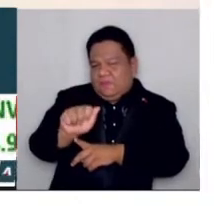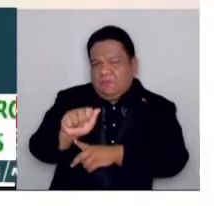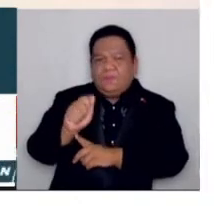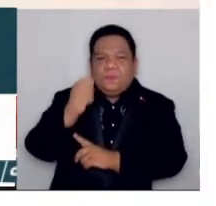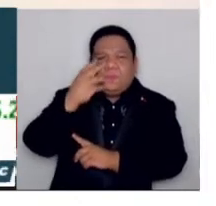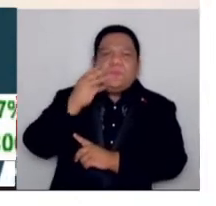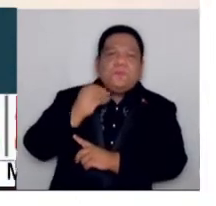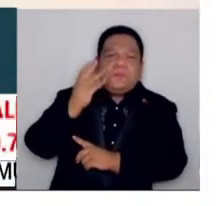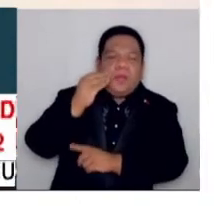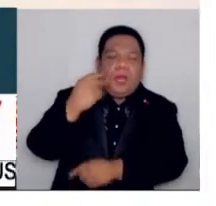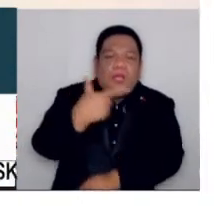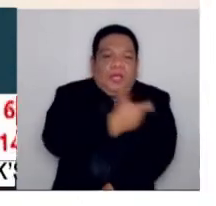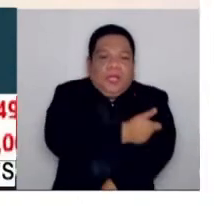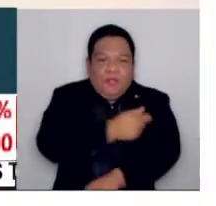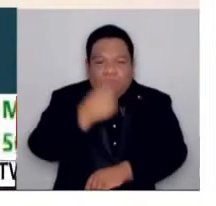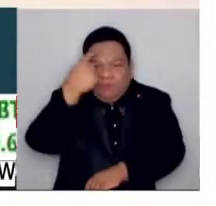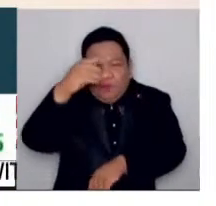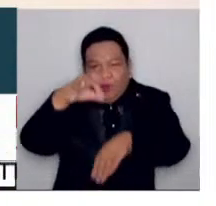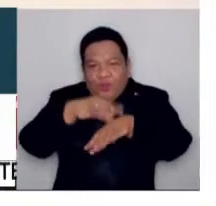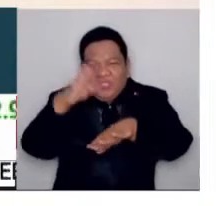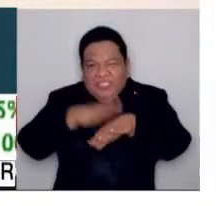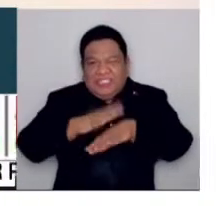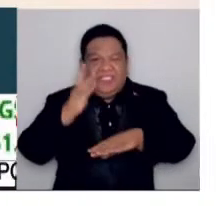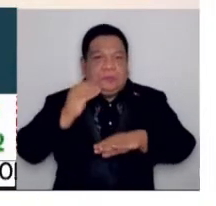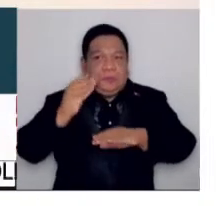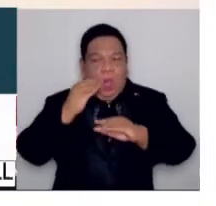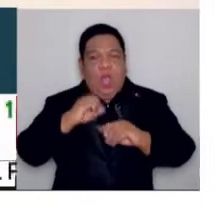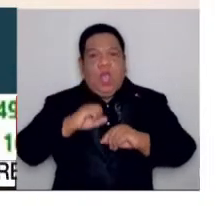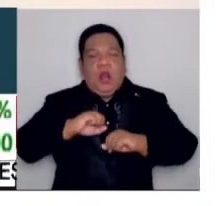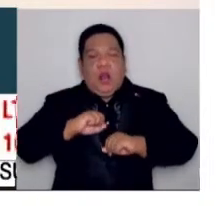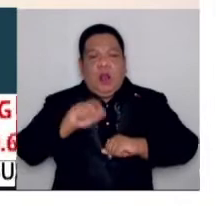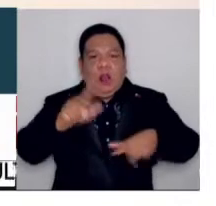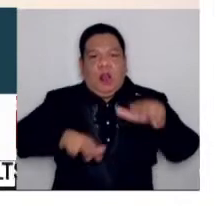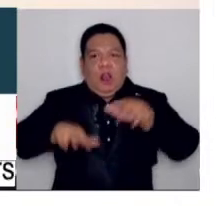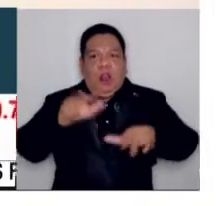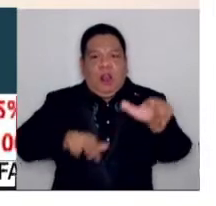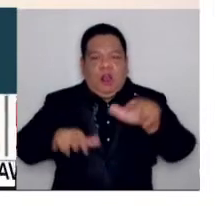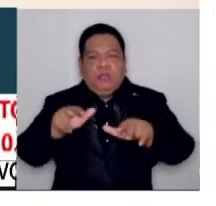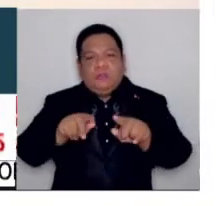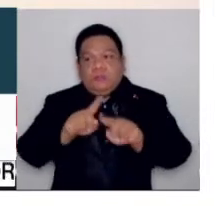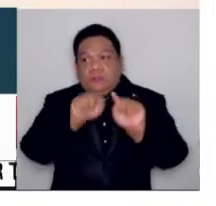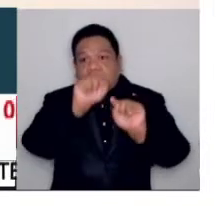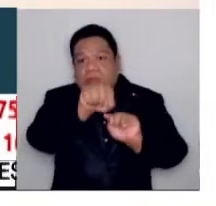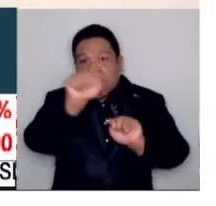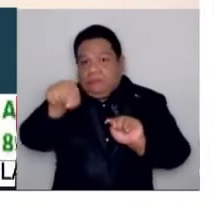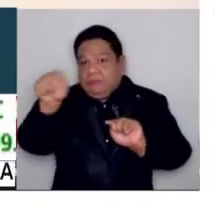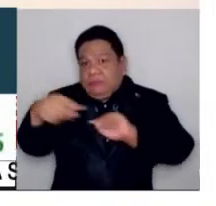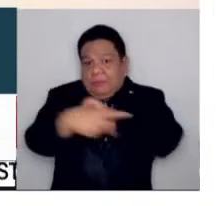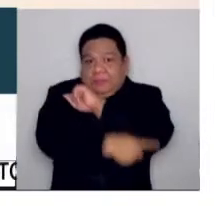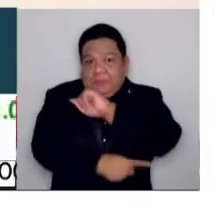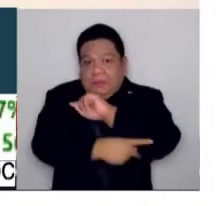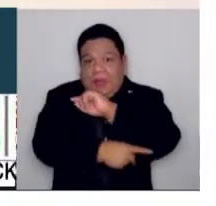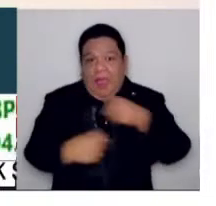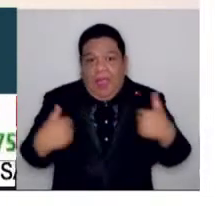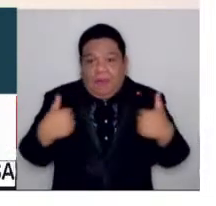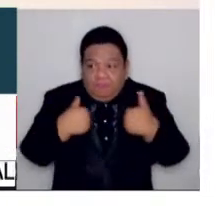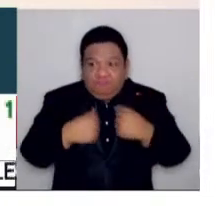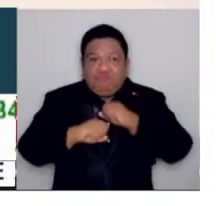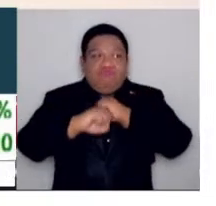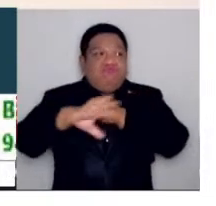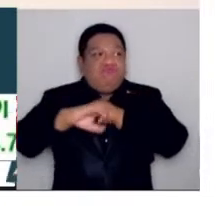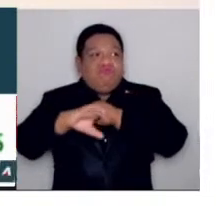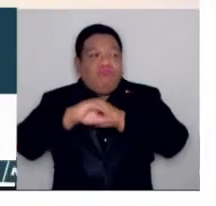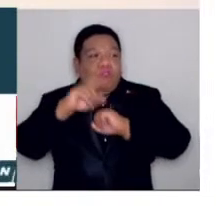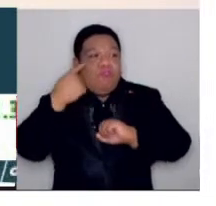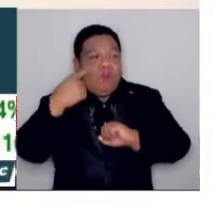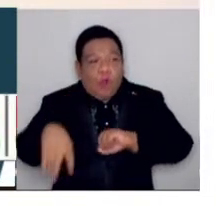experience, no? So, yung mga provinces then where they had the Dengbaksha campaign and where the children